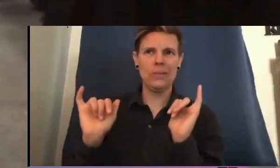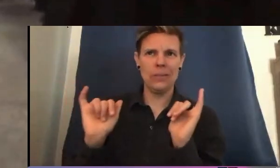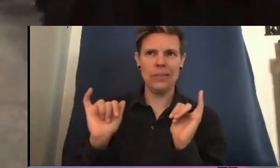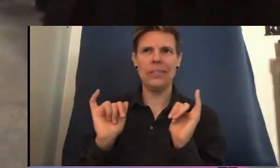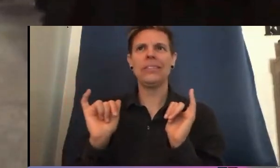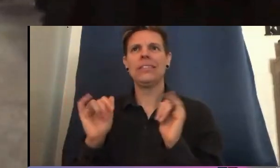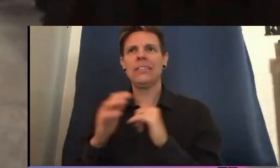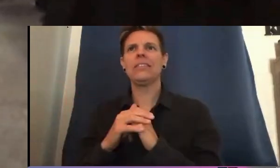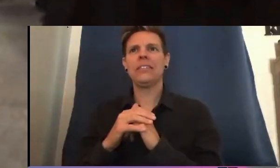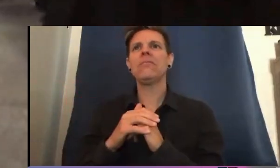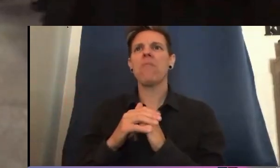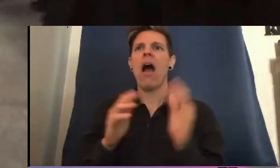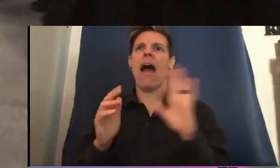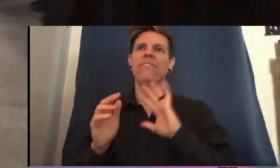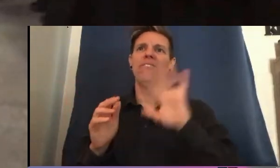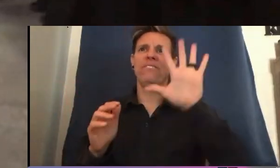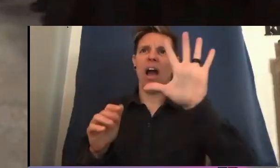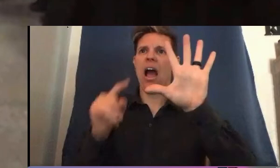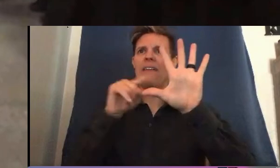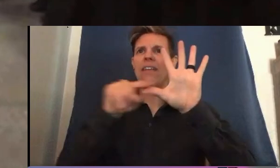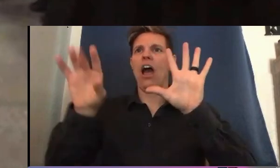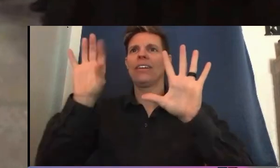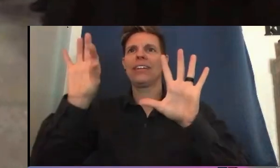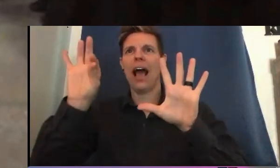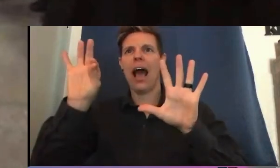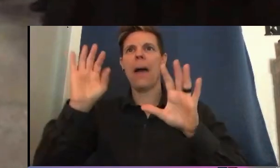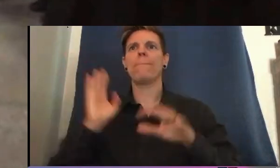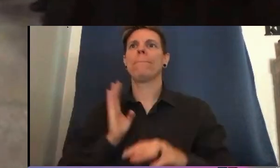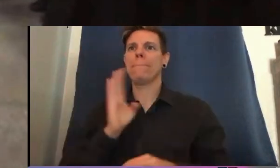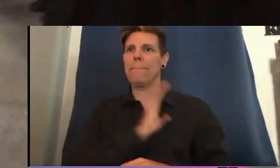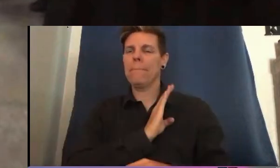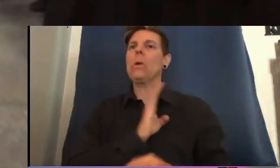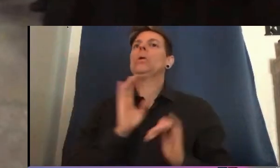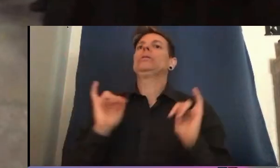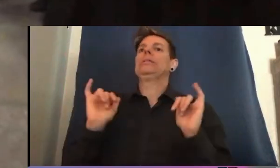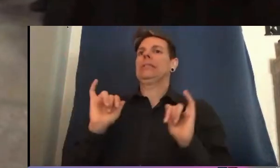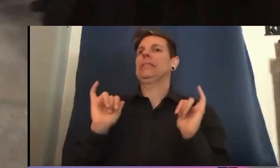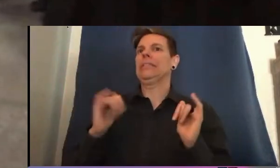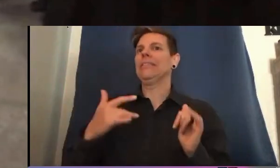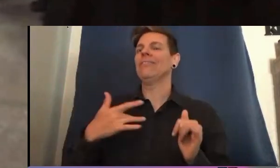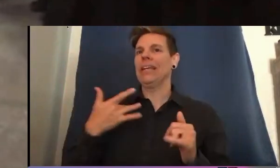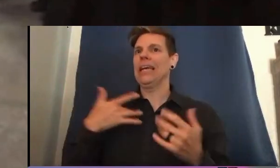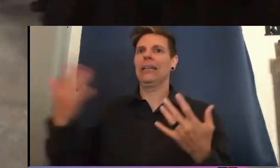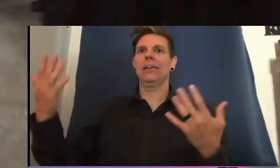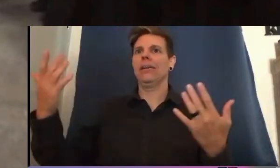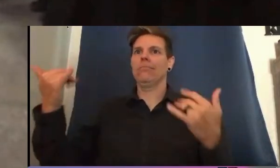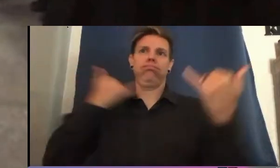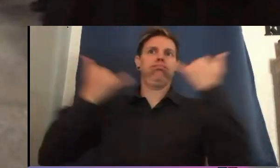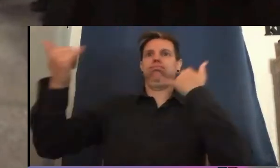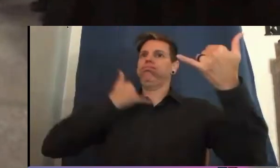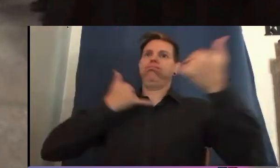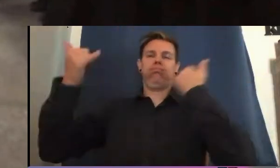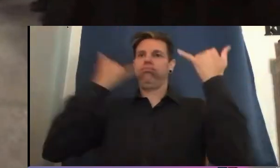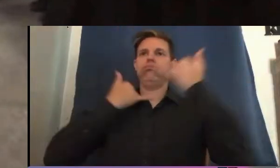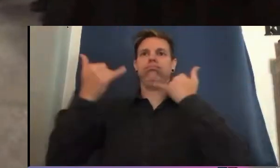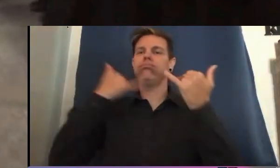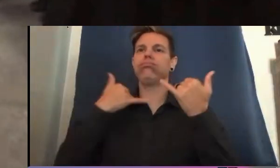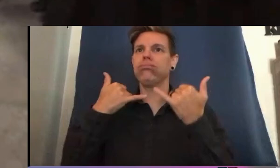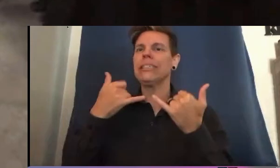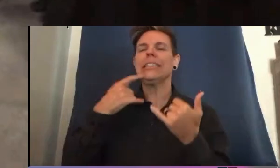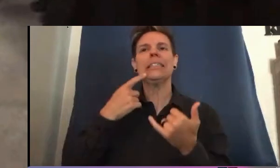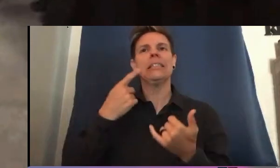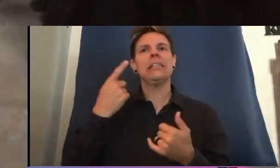received threatening calls from persons who were insisting upon a